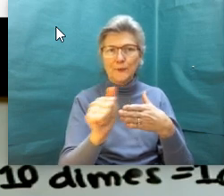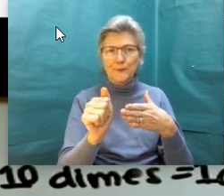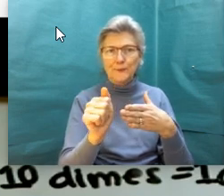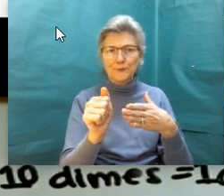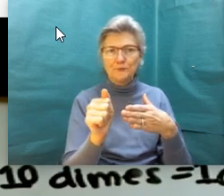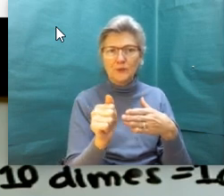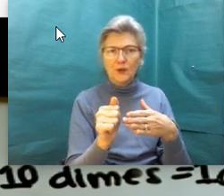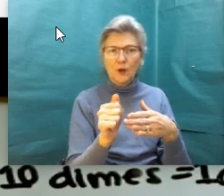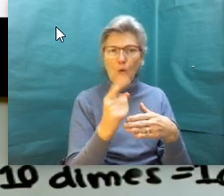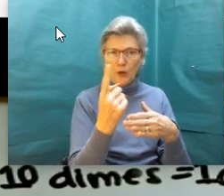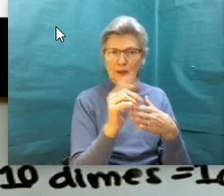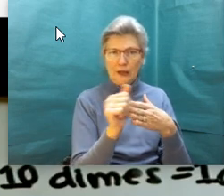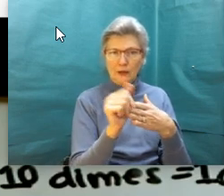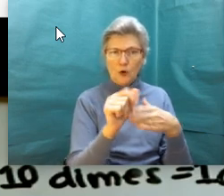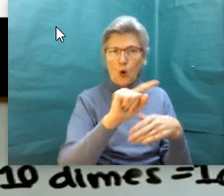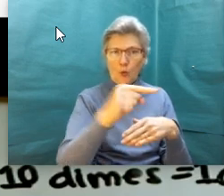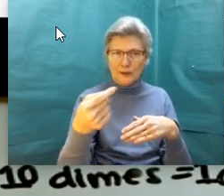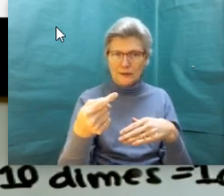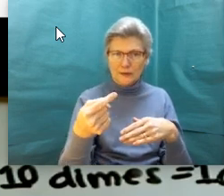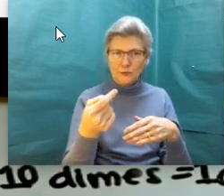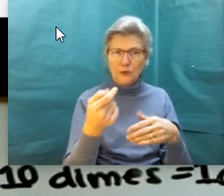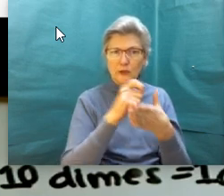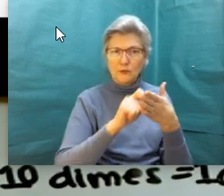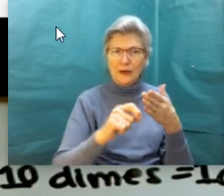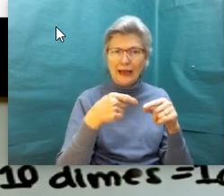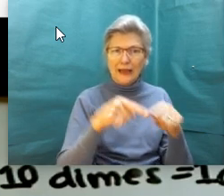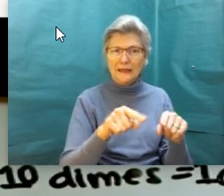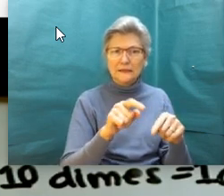So we can write that as